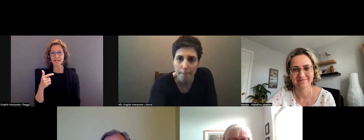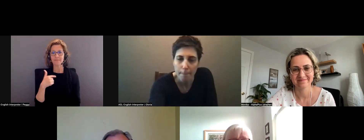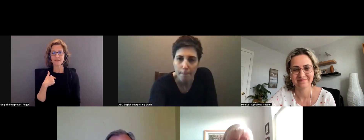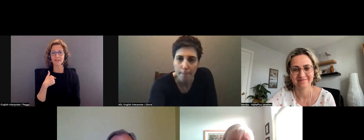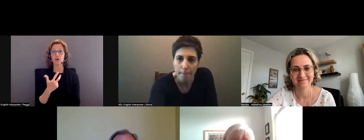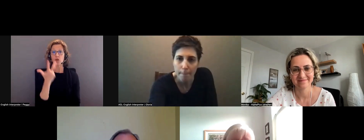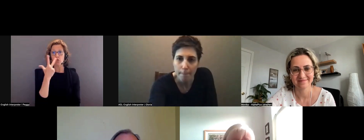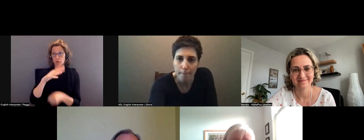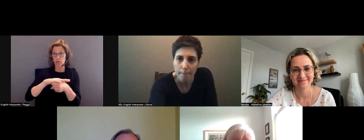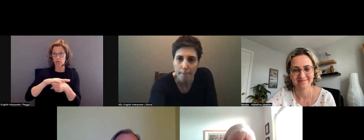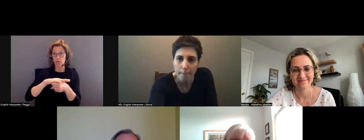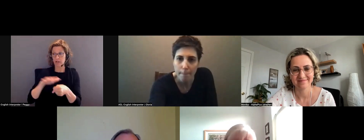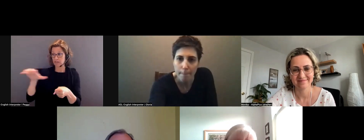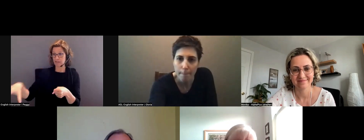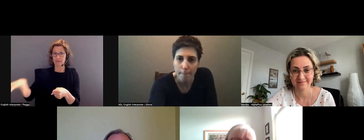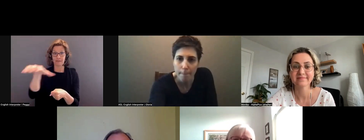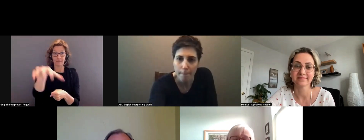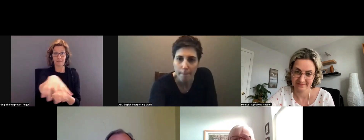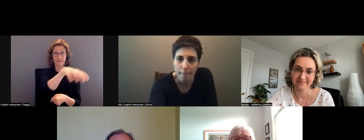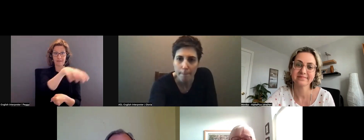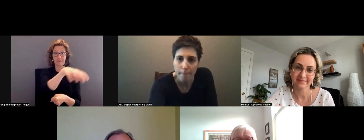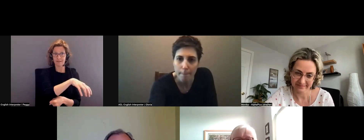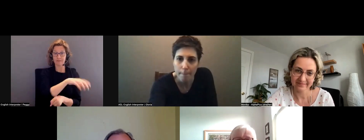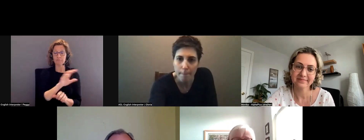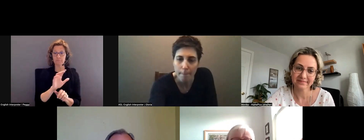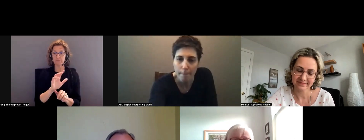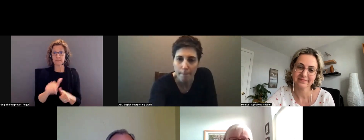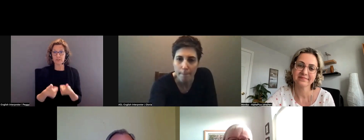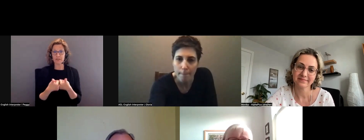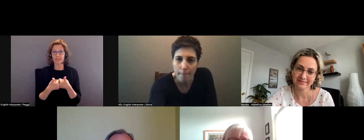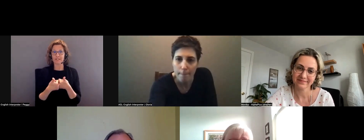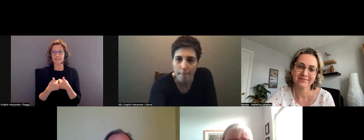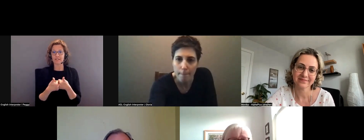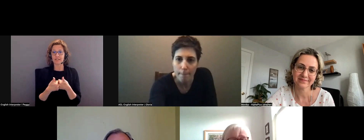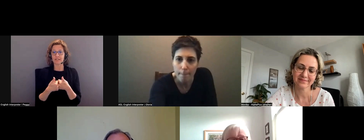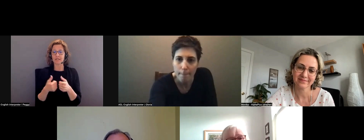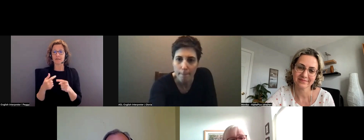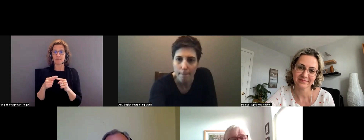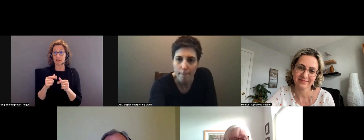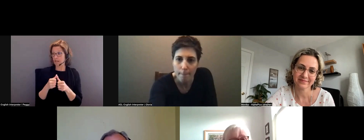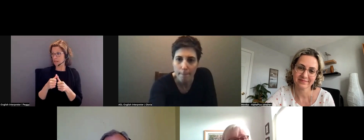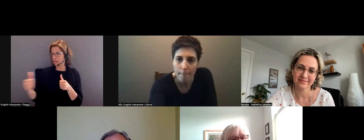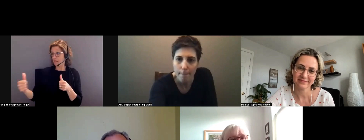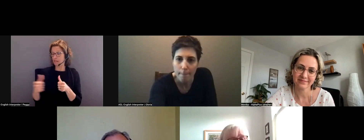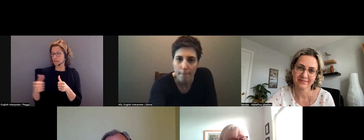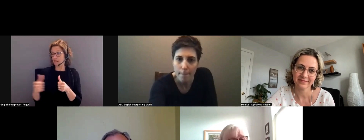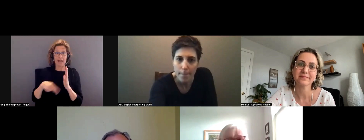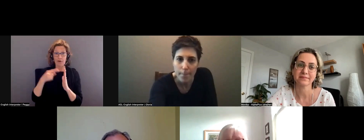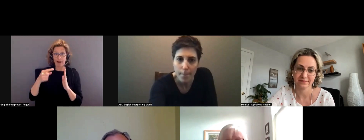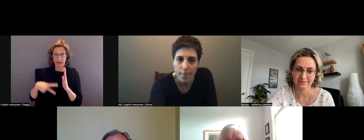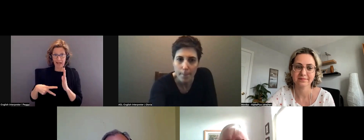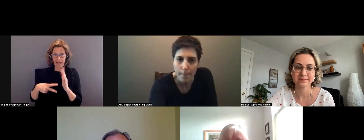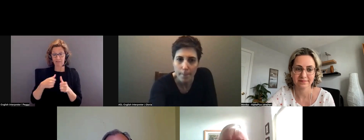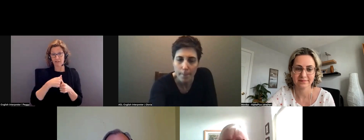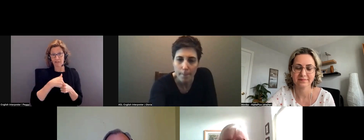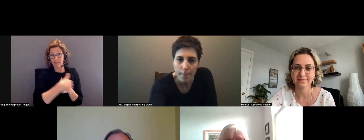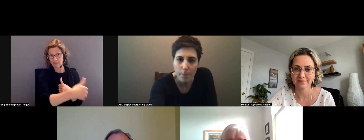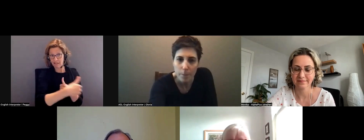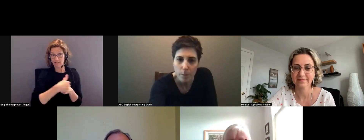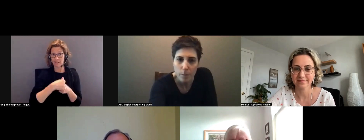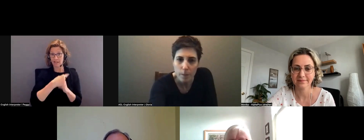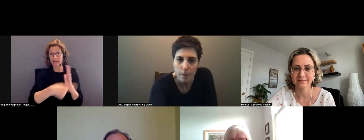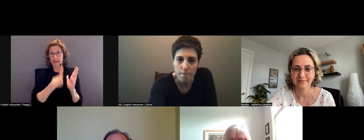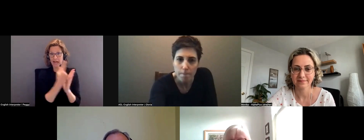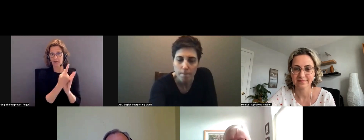centers, it's a challenge because I'm an hour and a half from one center and an hour from the other if I'm at the head